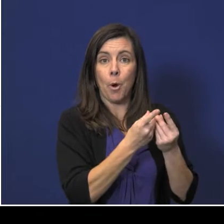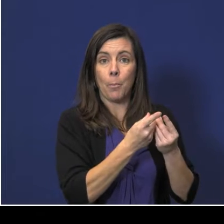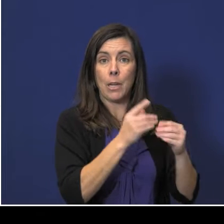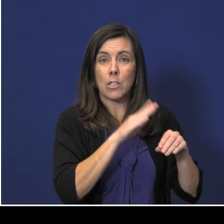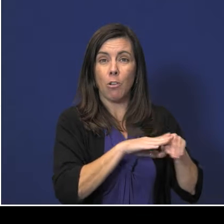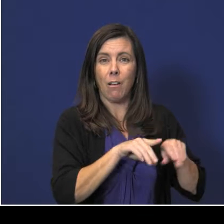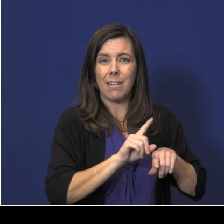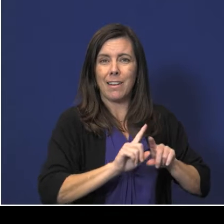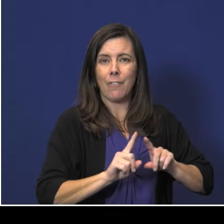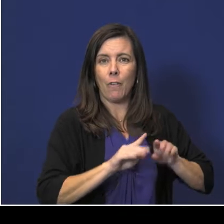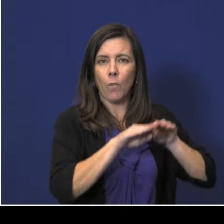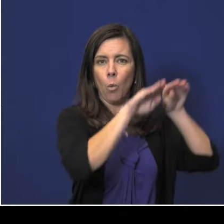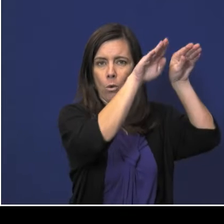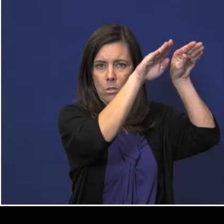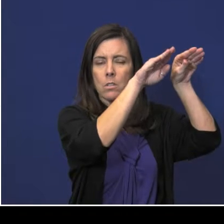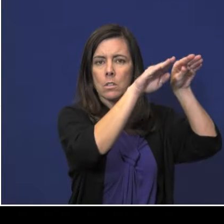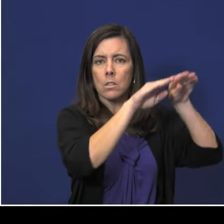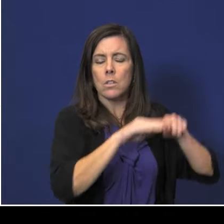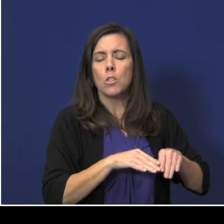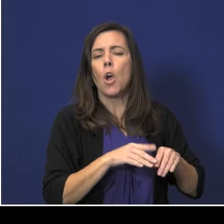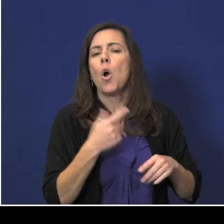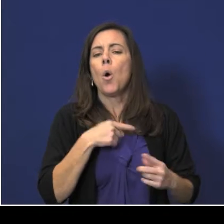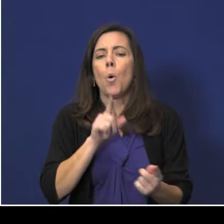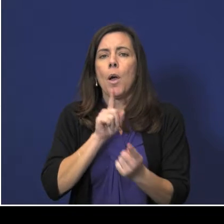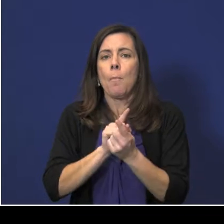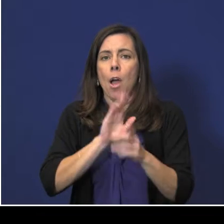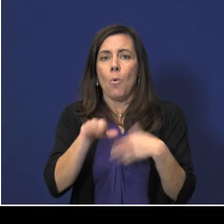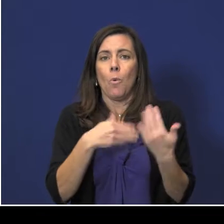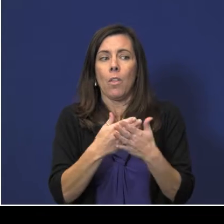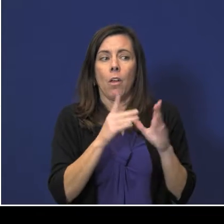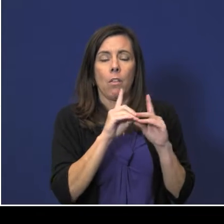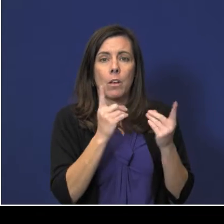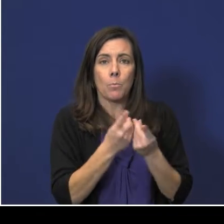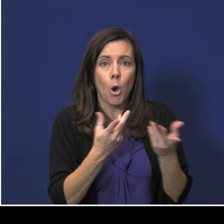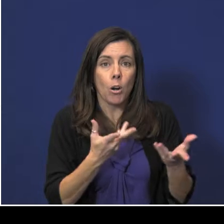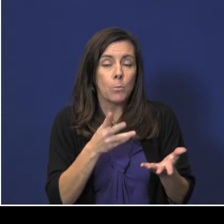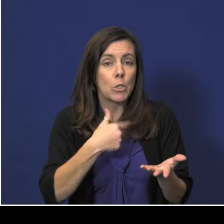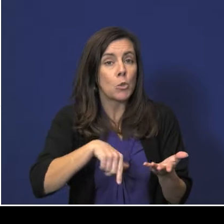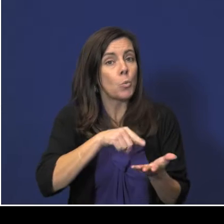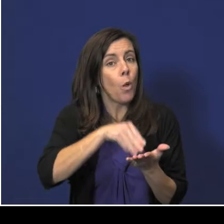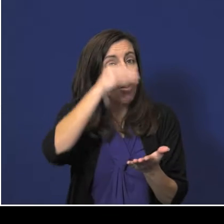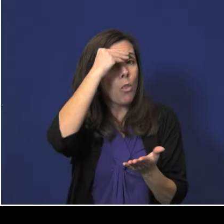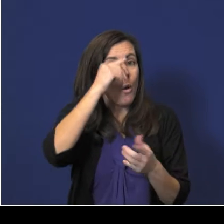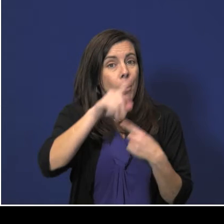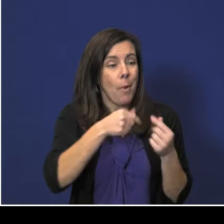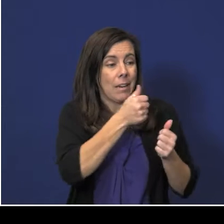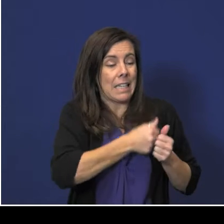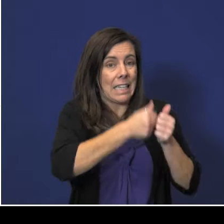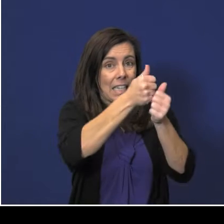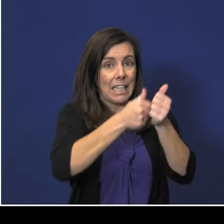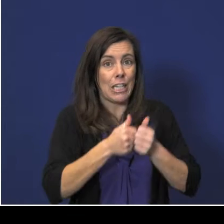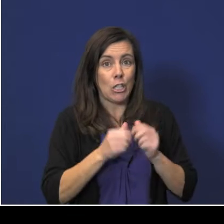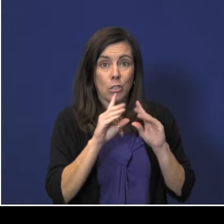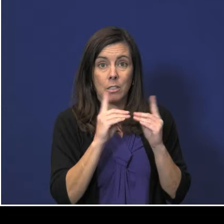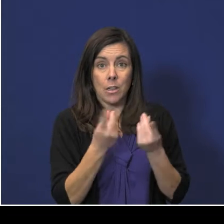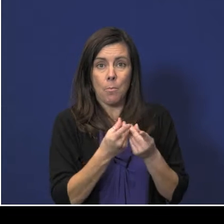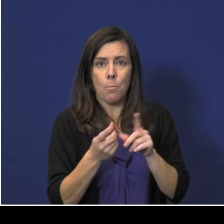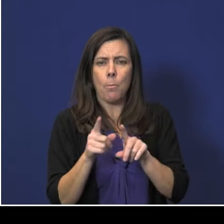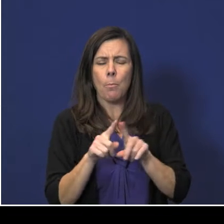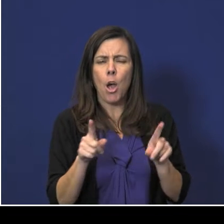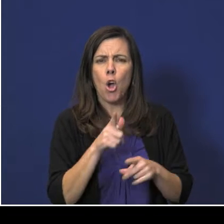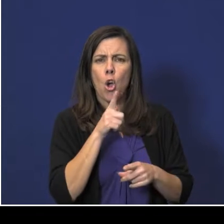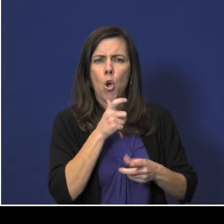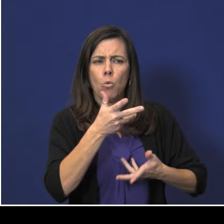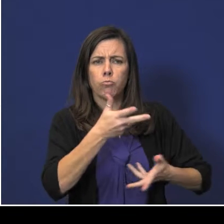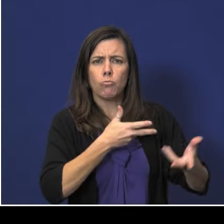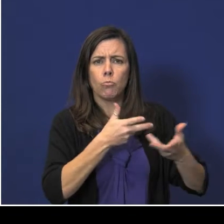smart adjacencies. So when we met with all those departments, we not only learned a lot about each department itself, but who they interact with and who